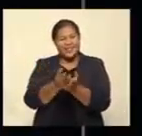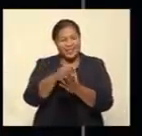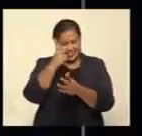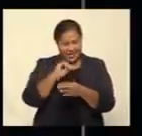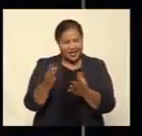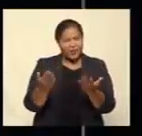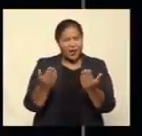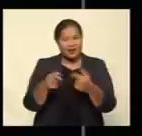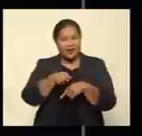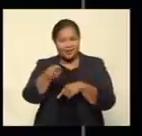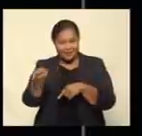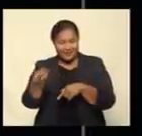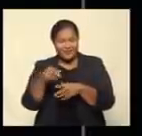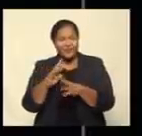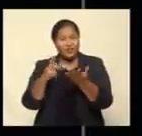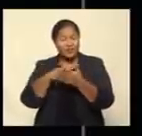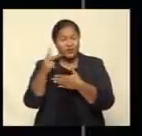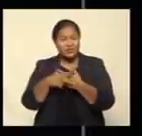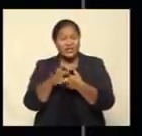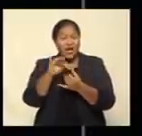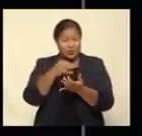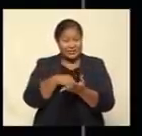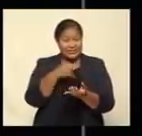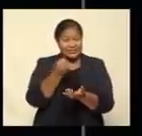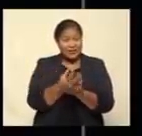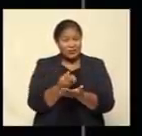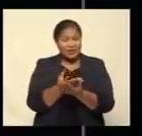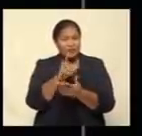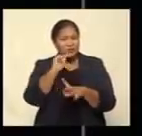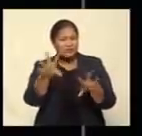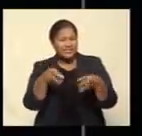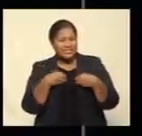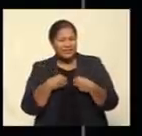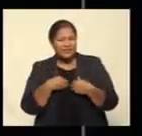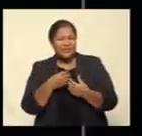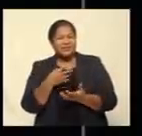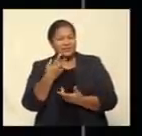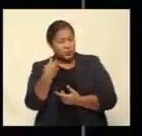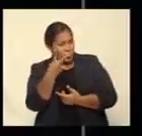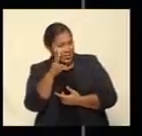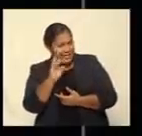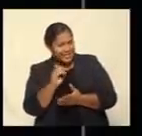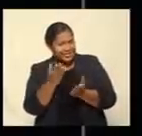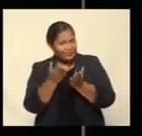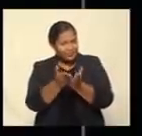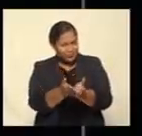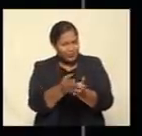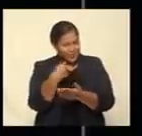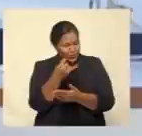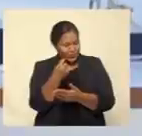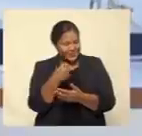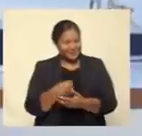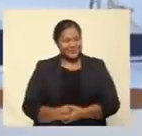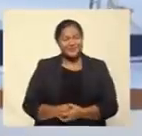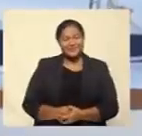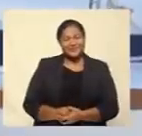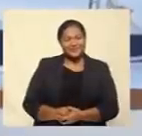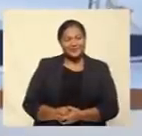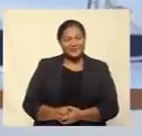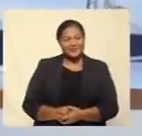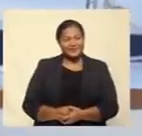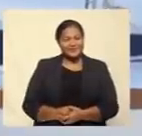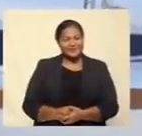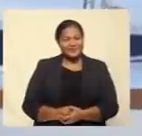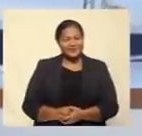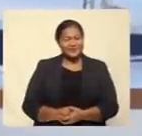Blue Lane yacht port, Savu Savu will be receiving close to 20 yachts soon. Eleanor Turangaiviu reports.